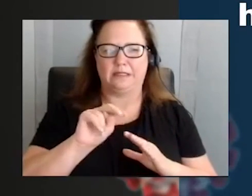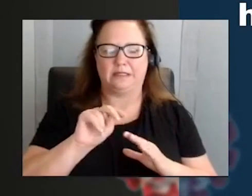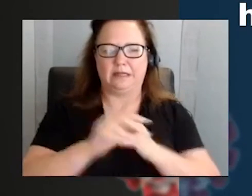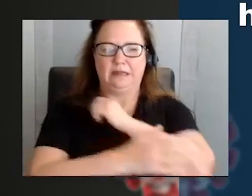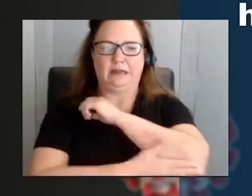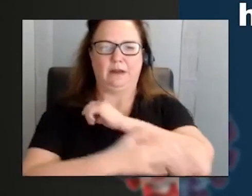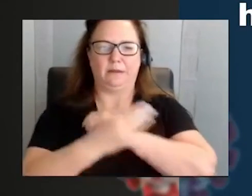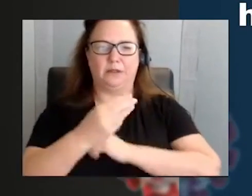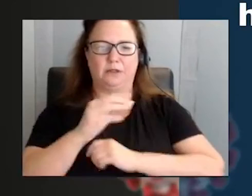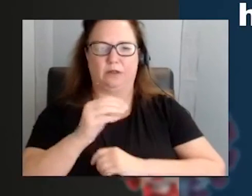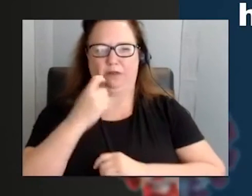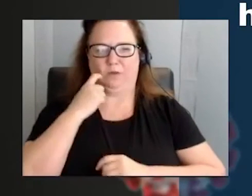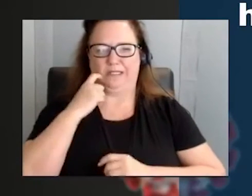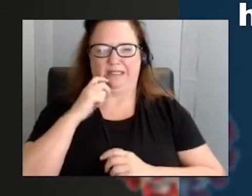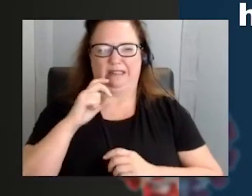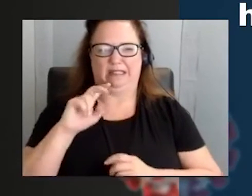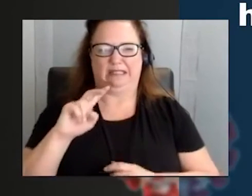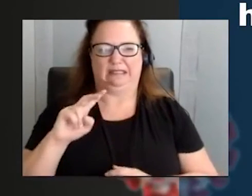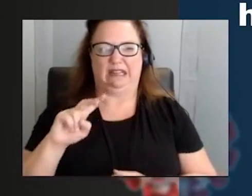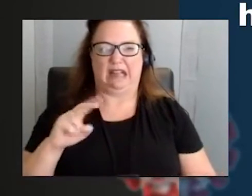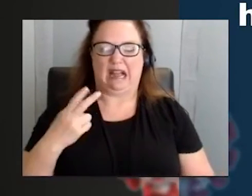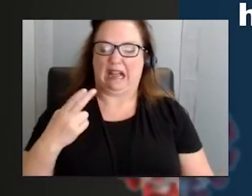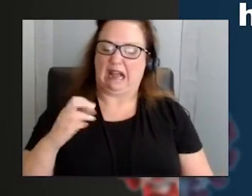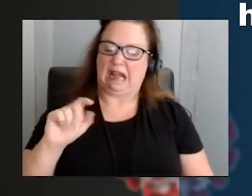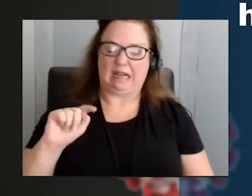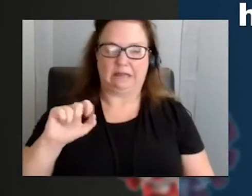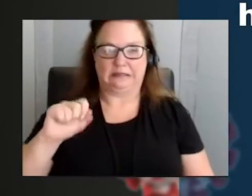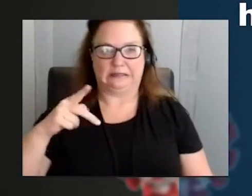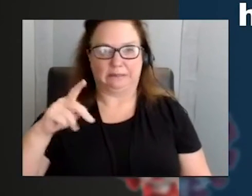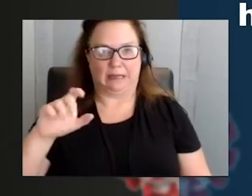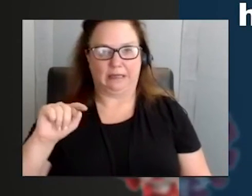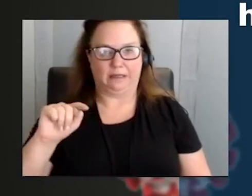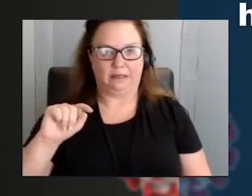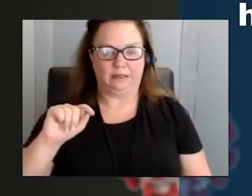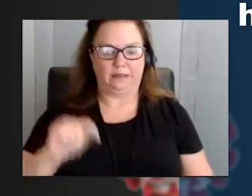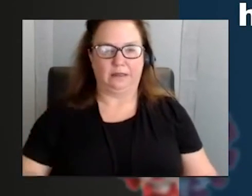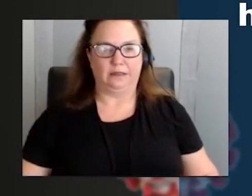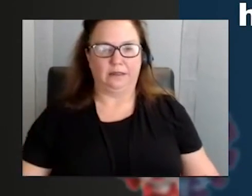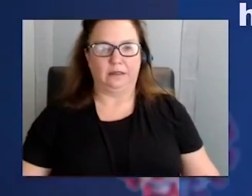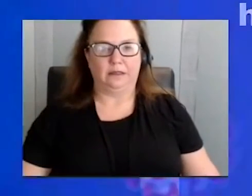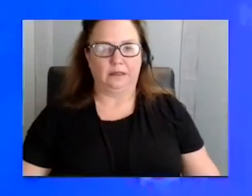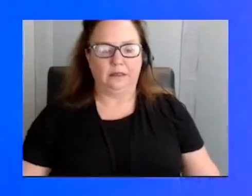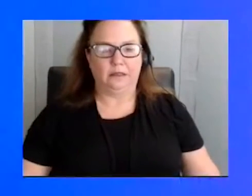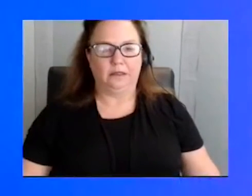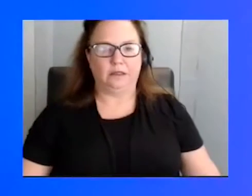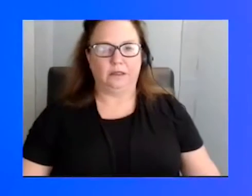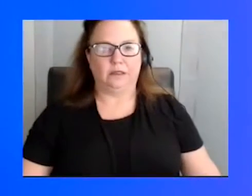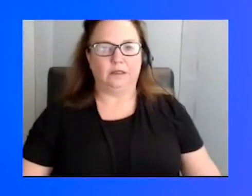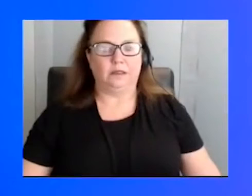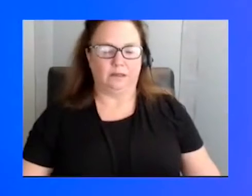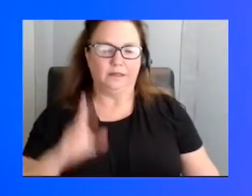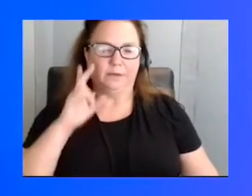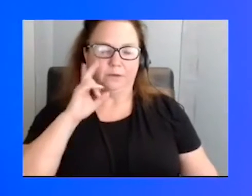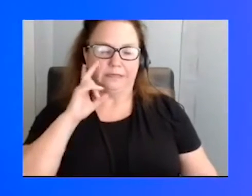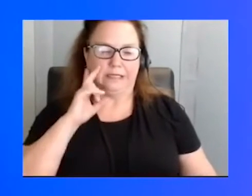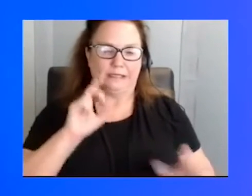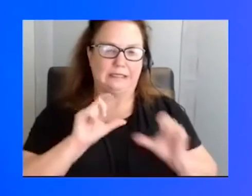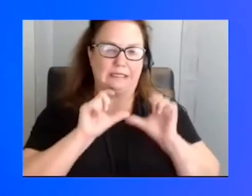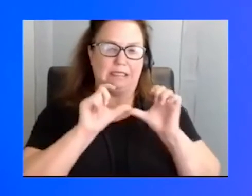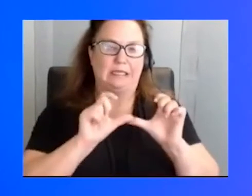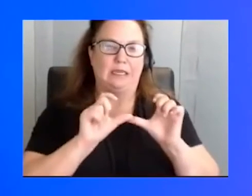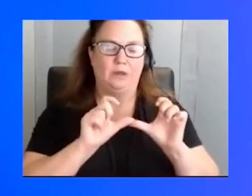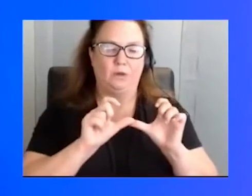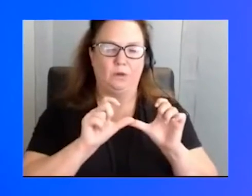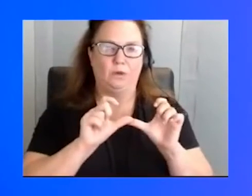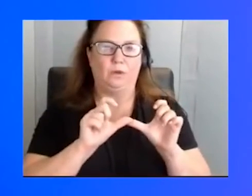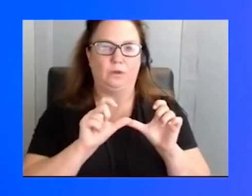States. Yeah. Well, I was kind of thinking about this, and I think this is what we're going to see moving forward, as I talked about early on in